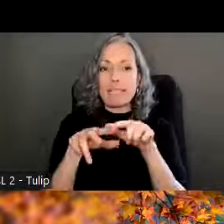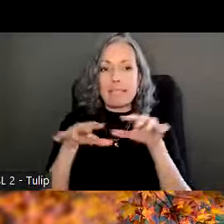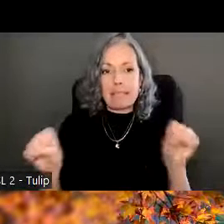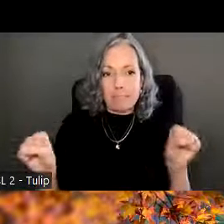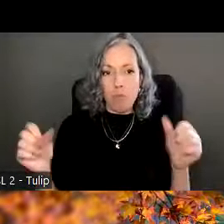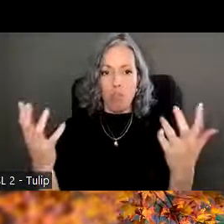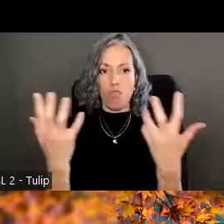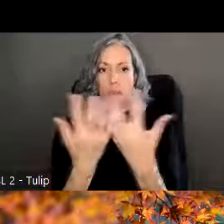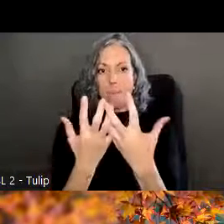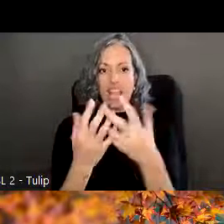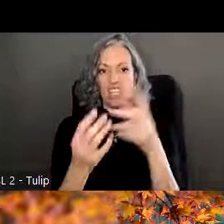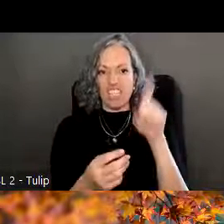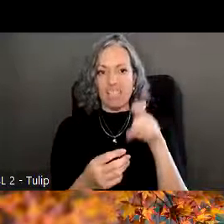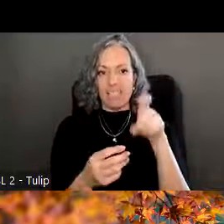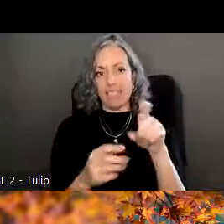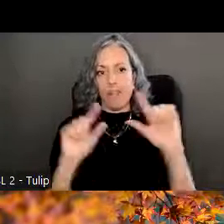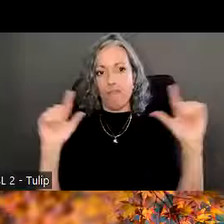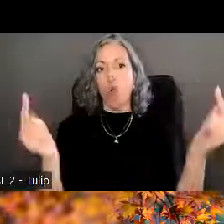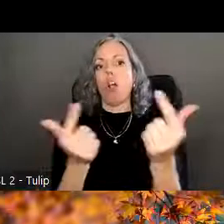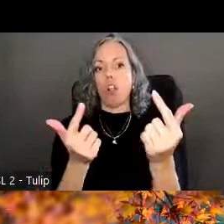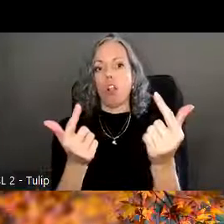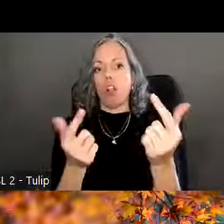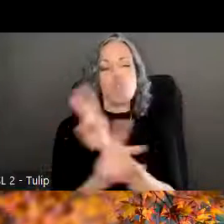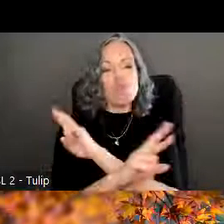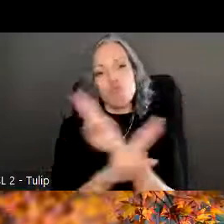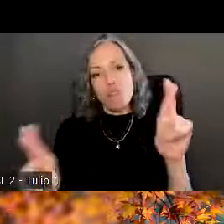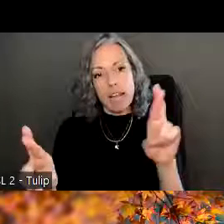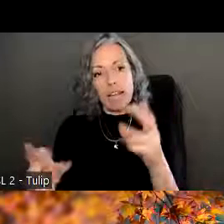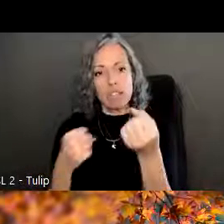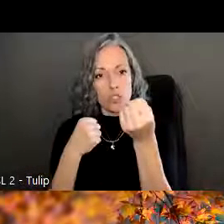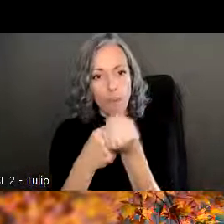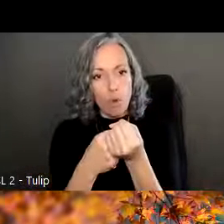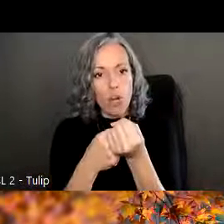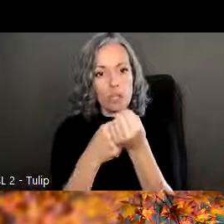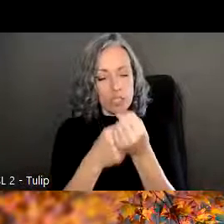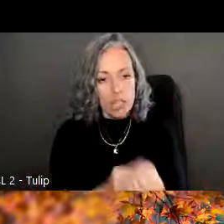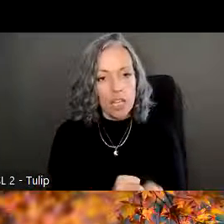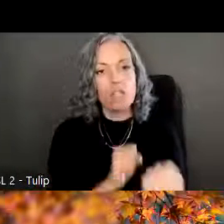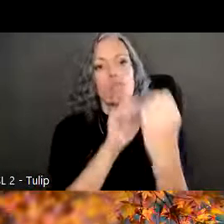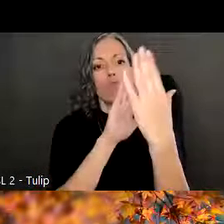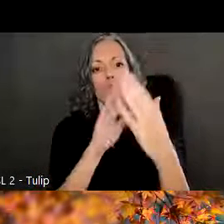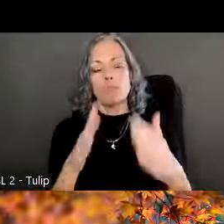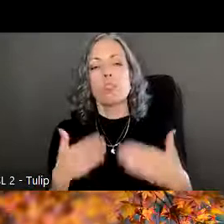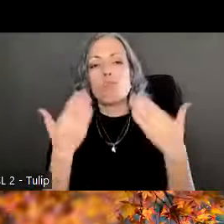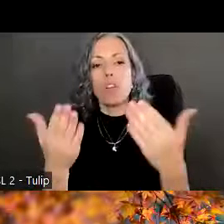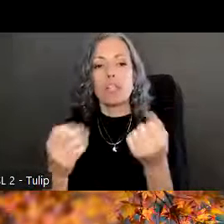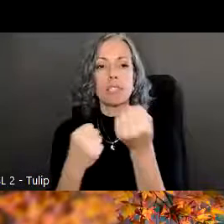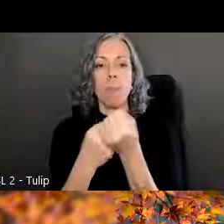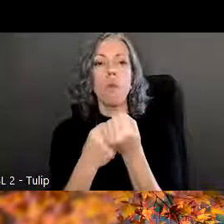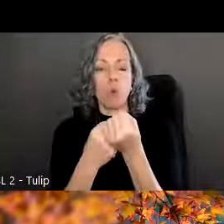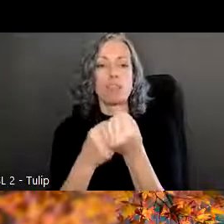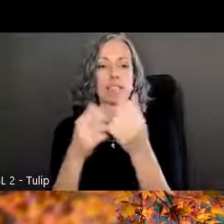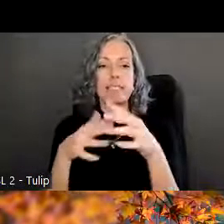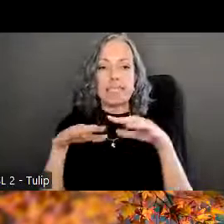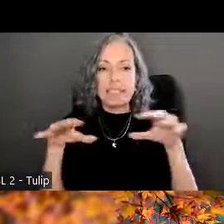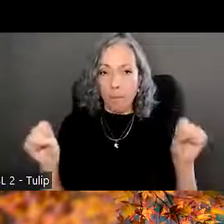the needs, is ready and capable of being able to address the support system